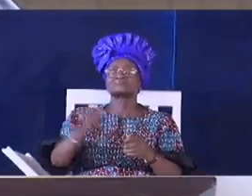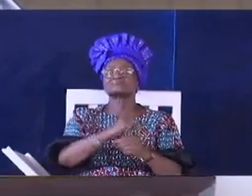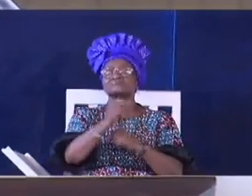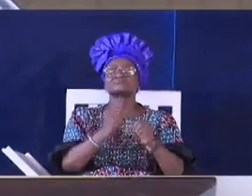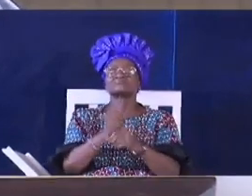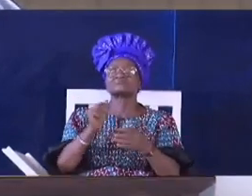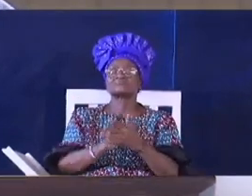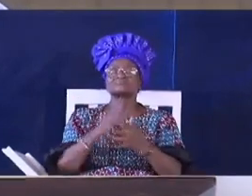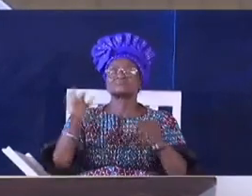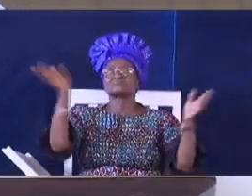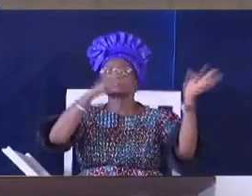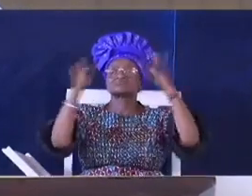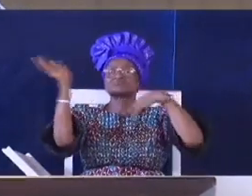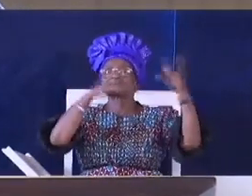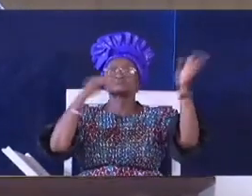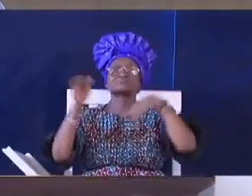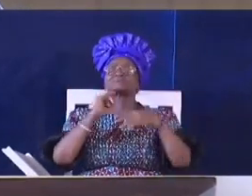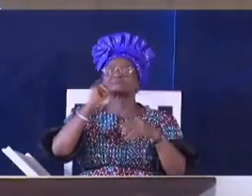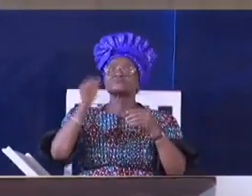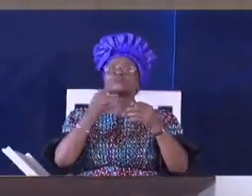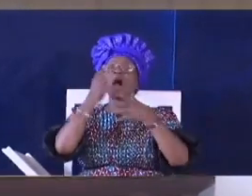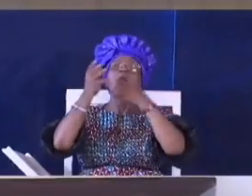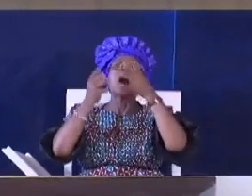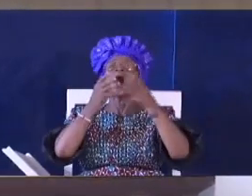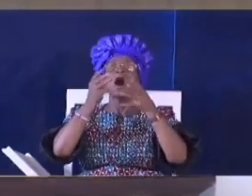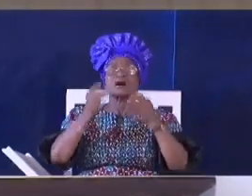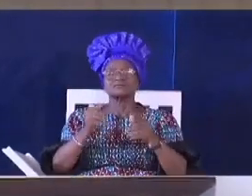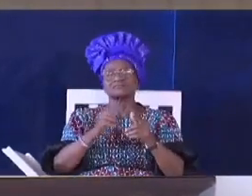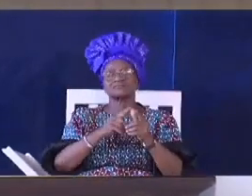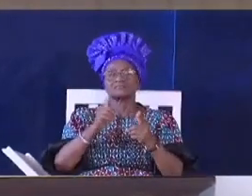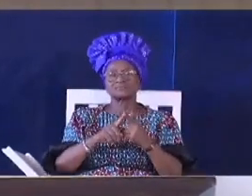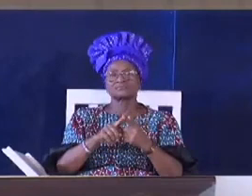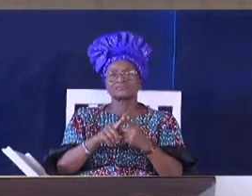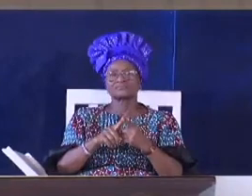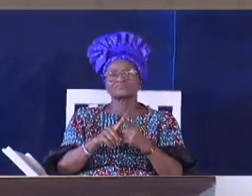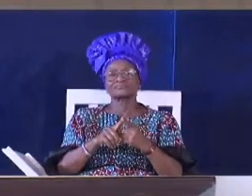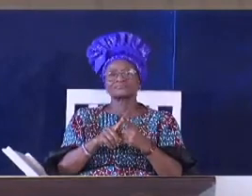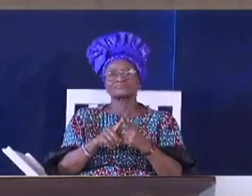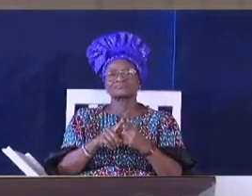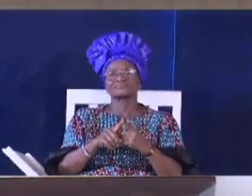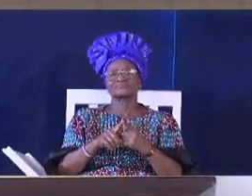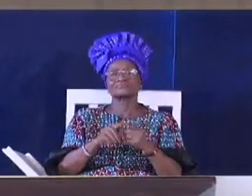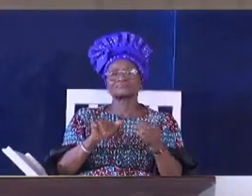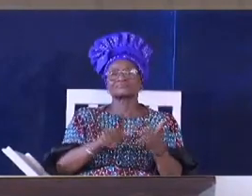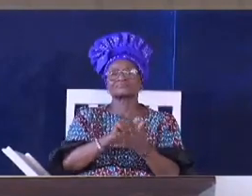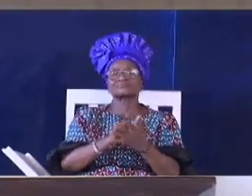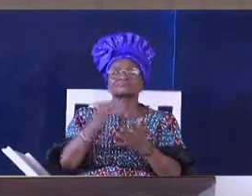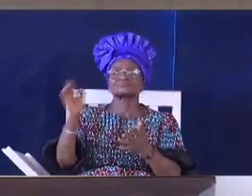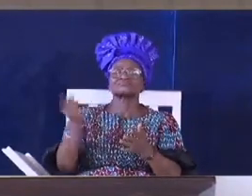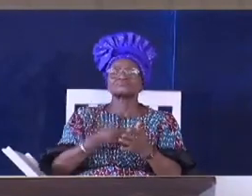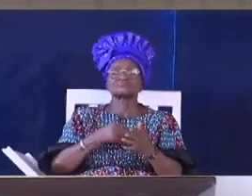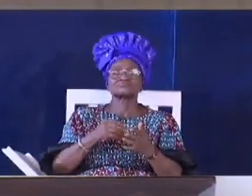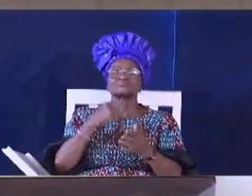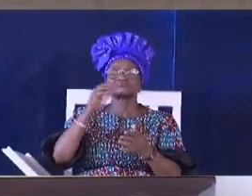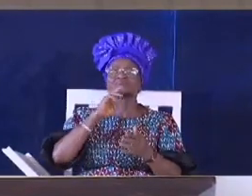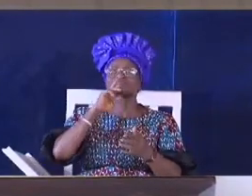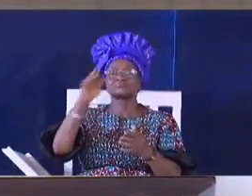And then those of us who were with